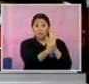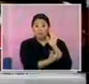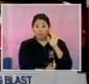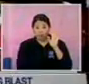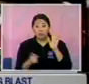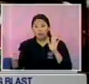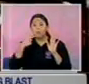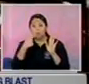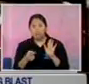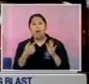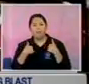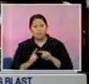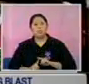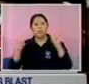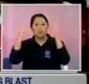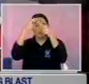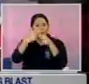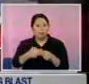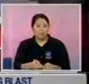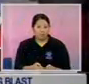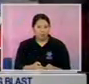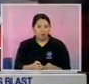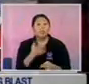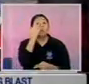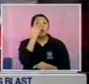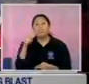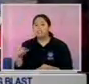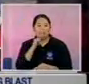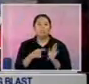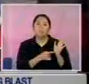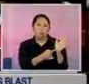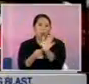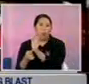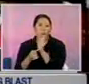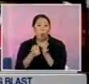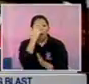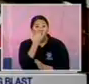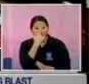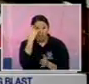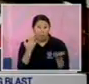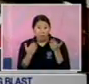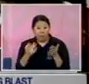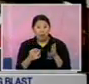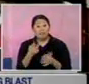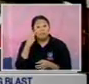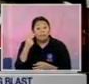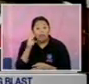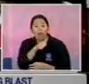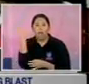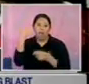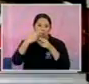doon. Kaya ang ginawa po niya, hindi niya inilabas para makita yung ibang mga pangalan. And